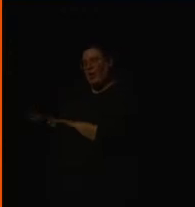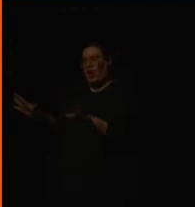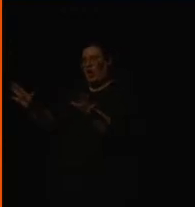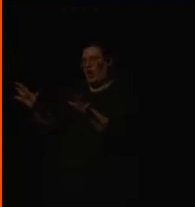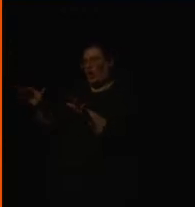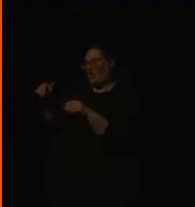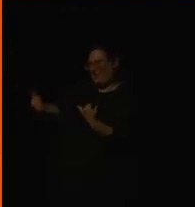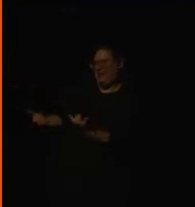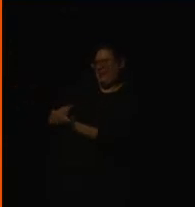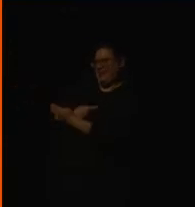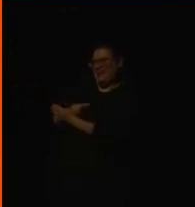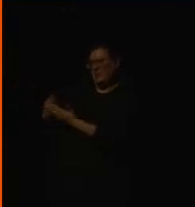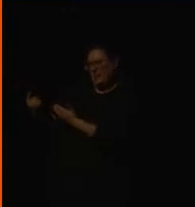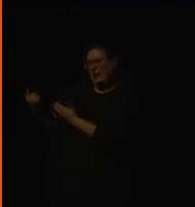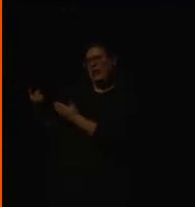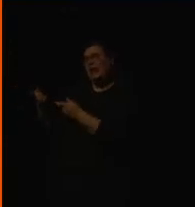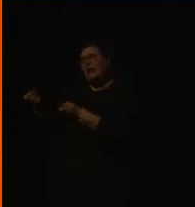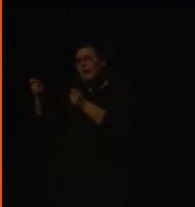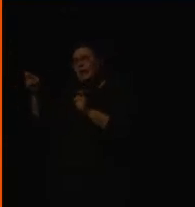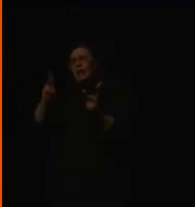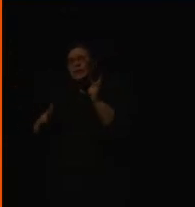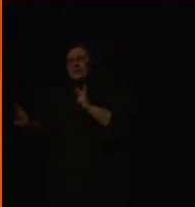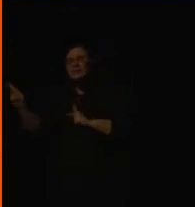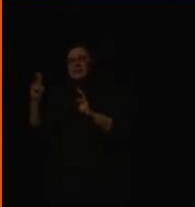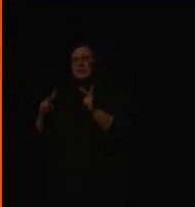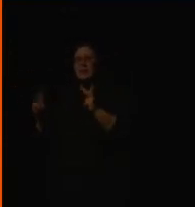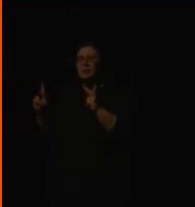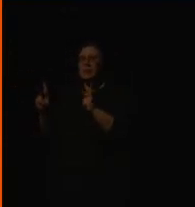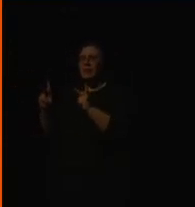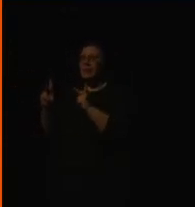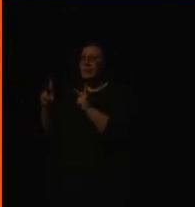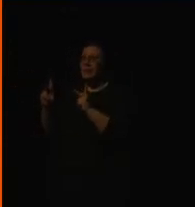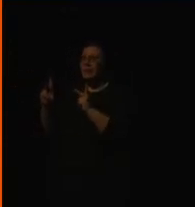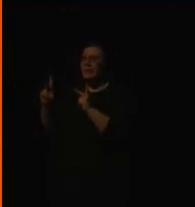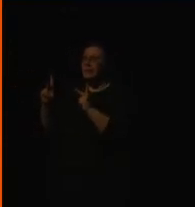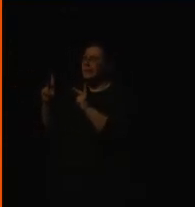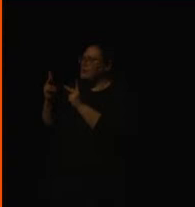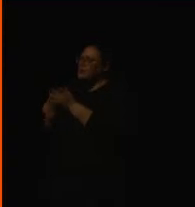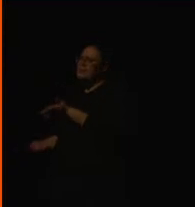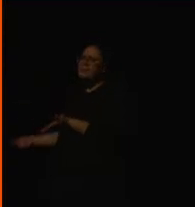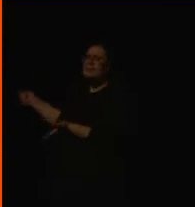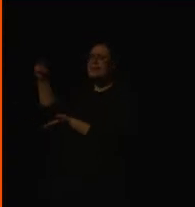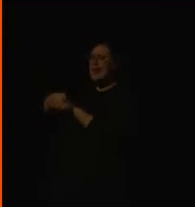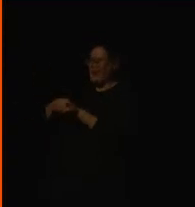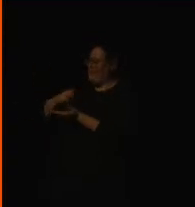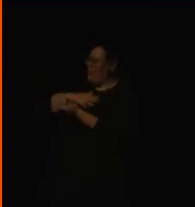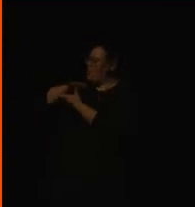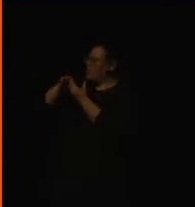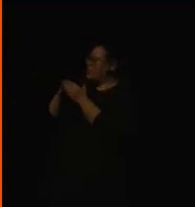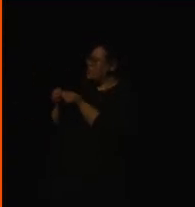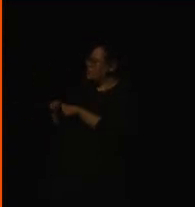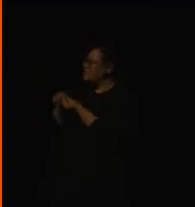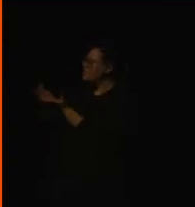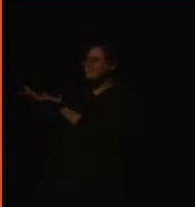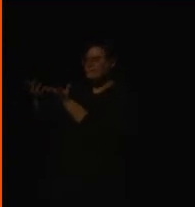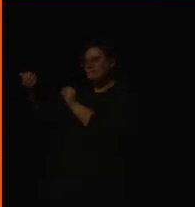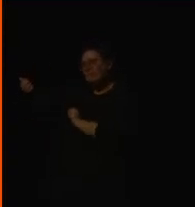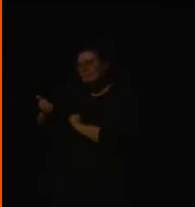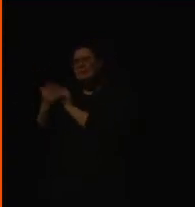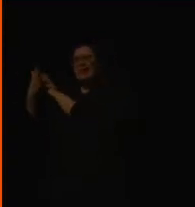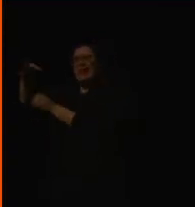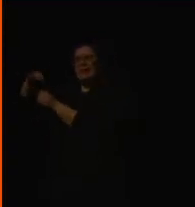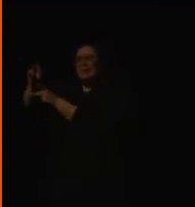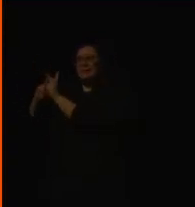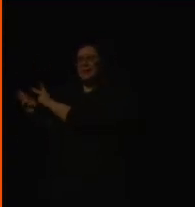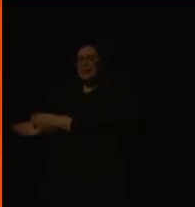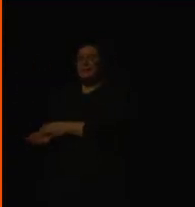this week to urge people to stand up, tell their stories, confront the elected officials. When